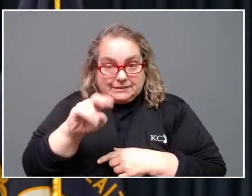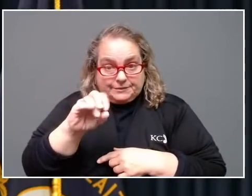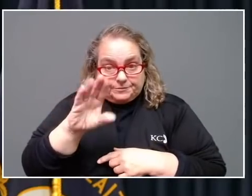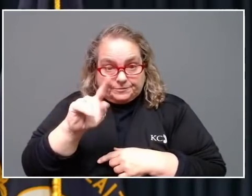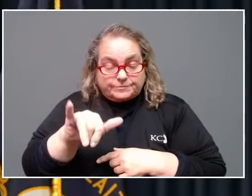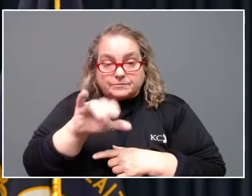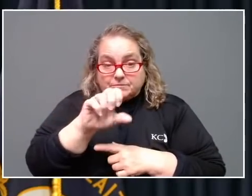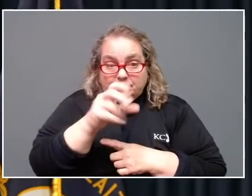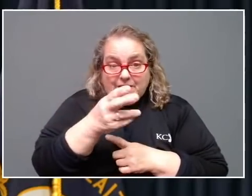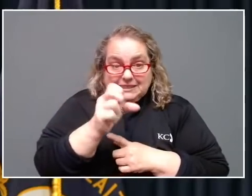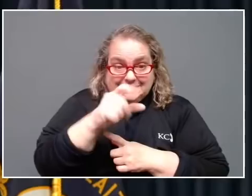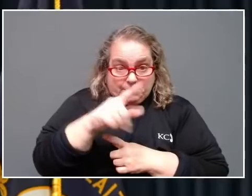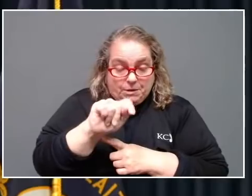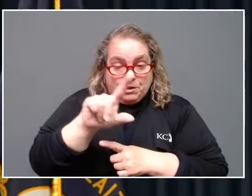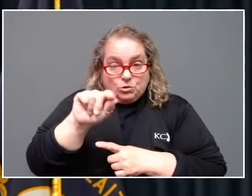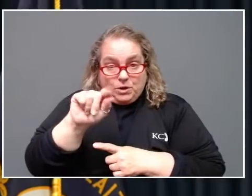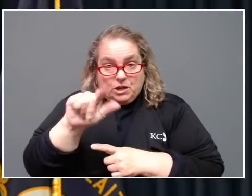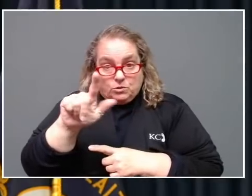I was joined by Ford's